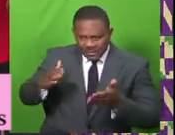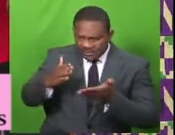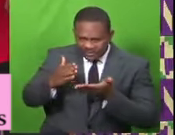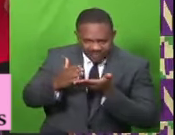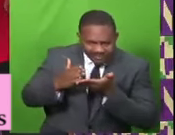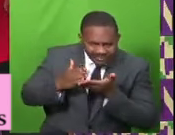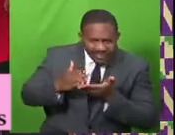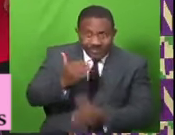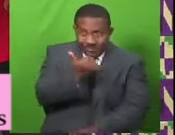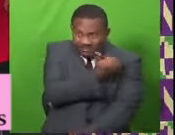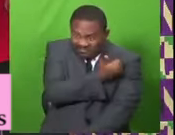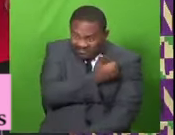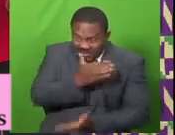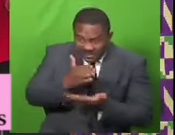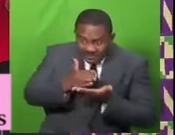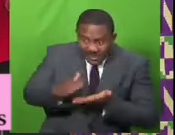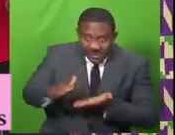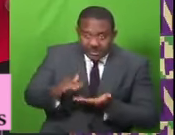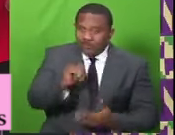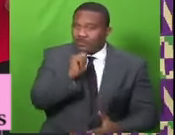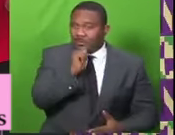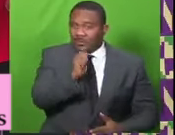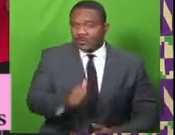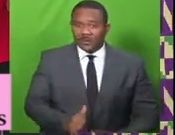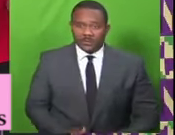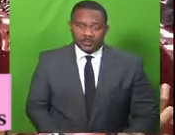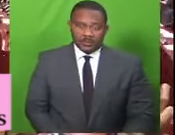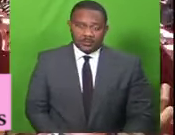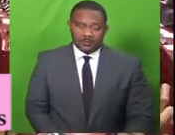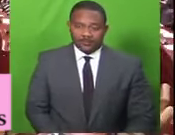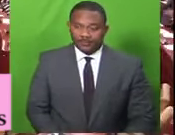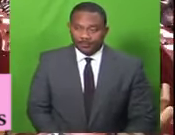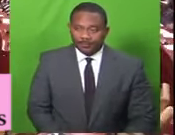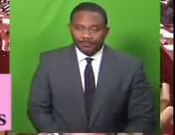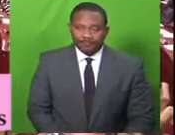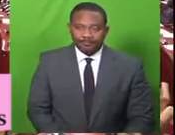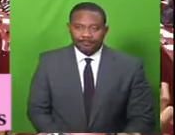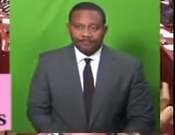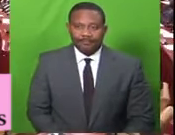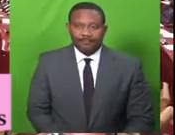to vaccination. Mercifully so far,